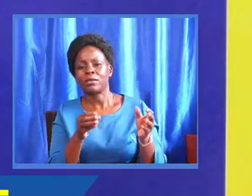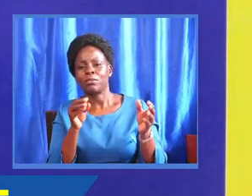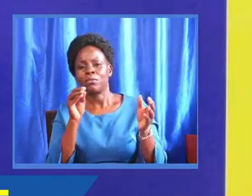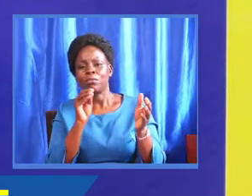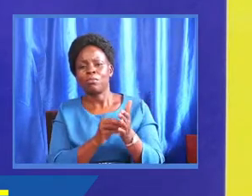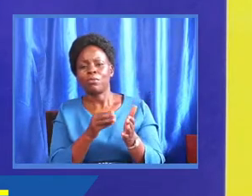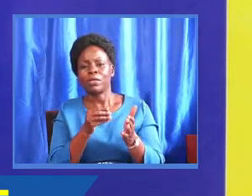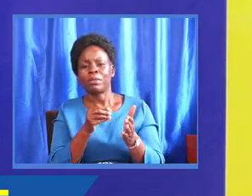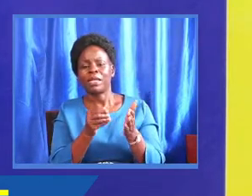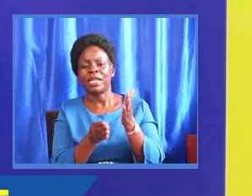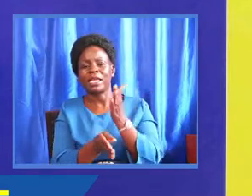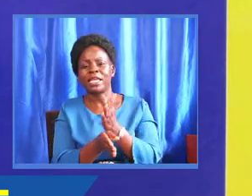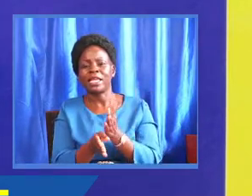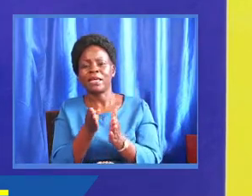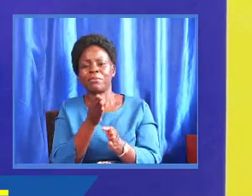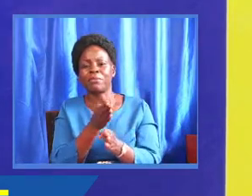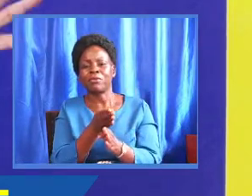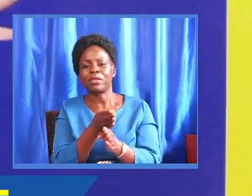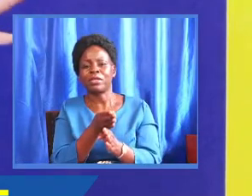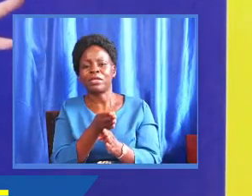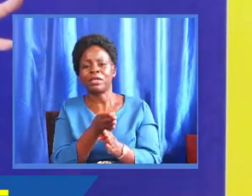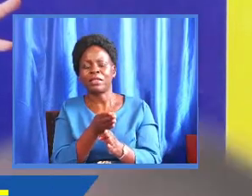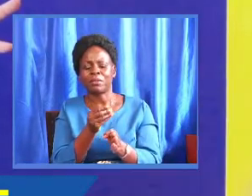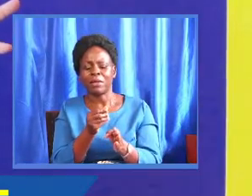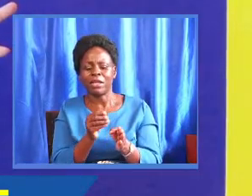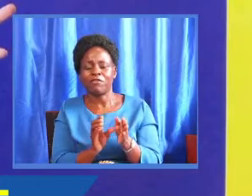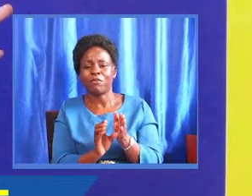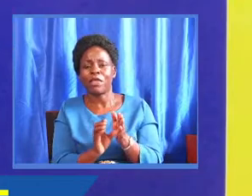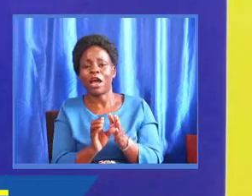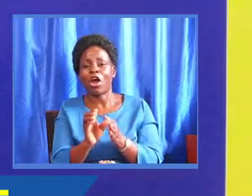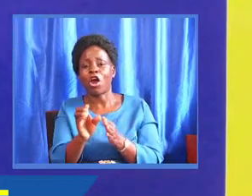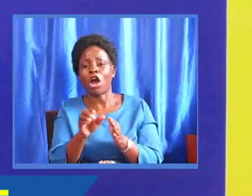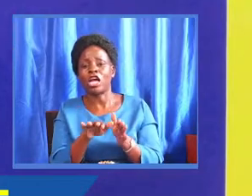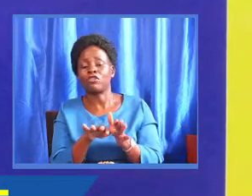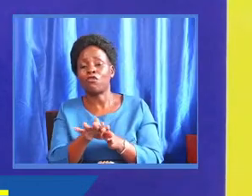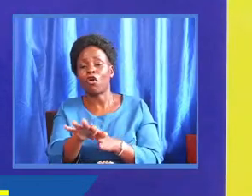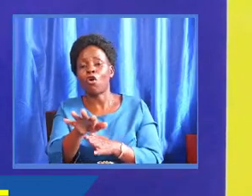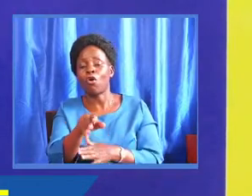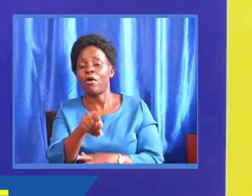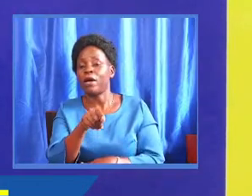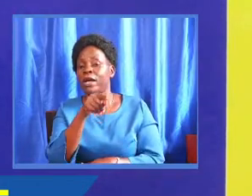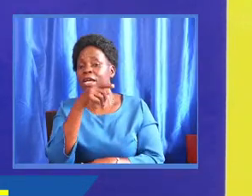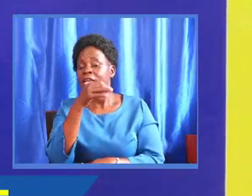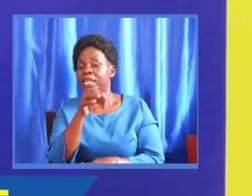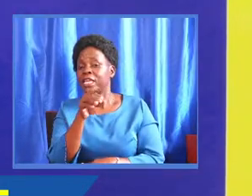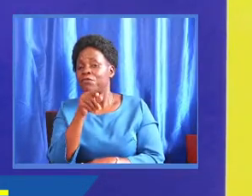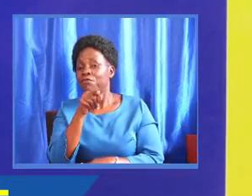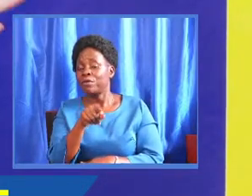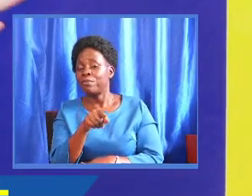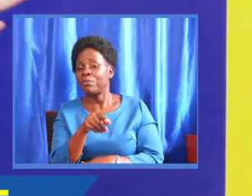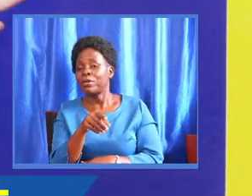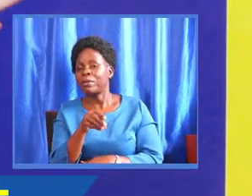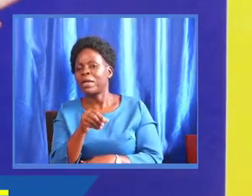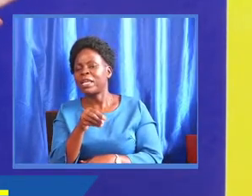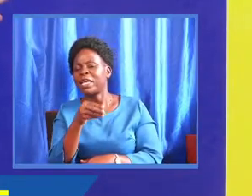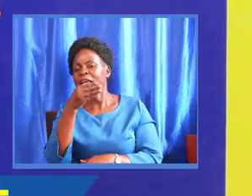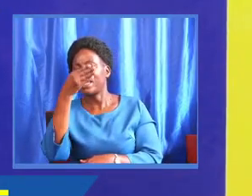in your building, that money is gone from your cash flow. So you can only put what you can forget.